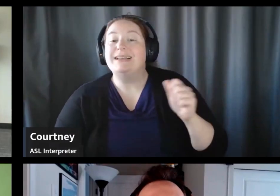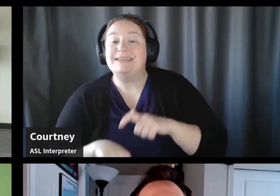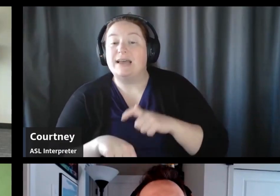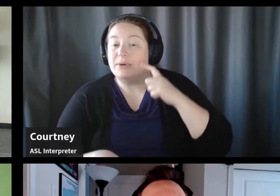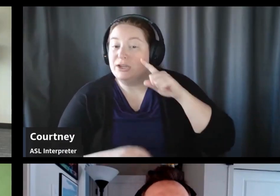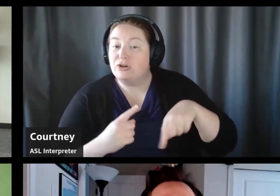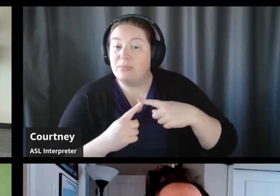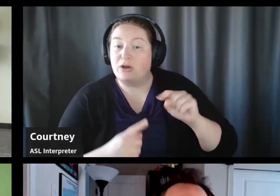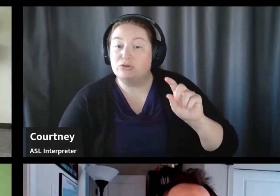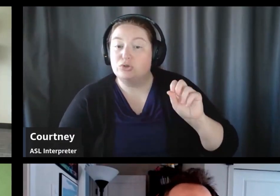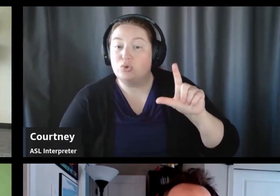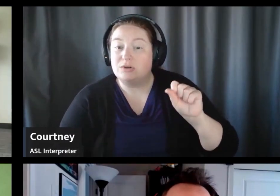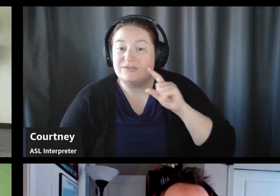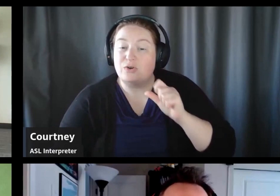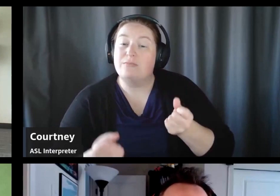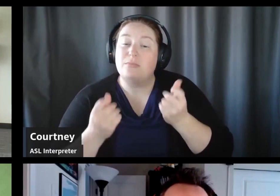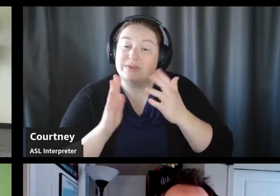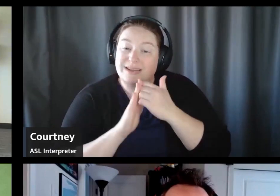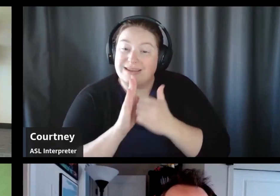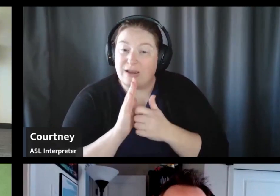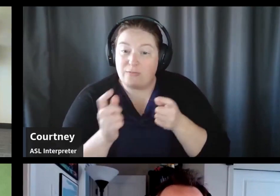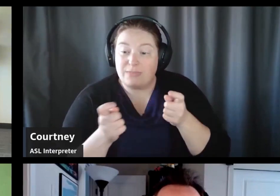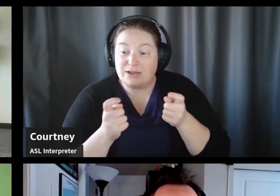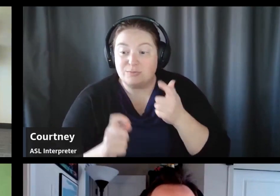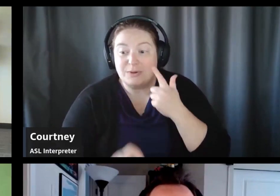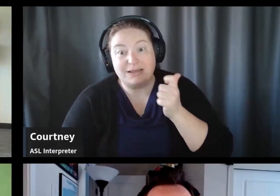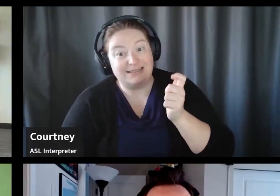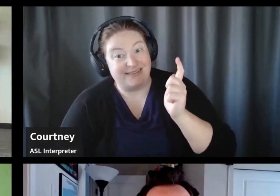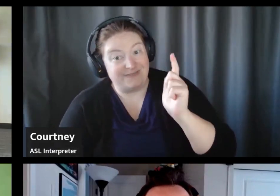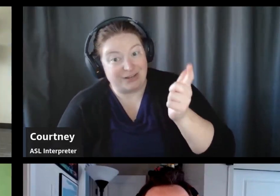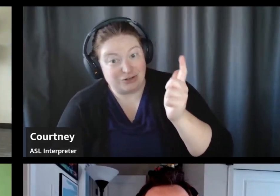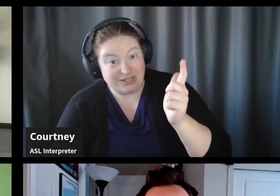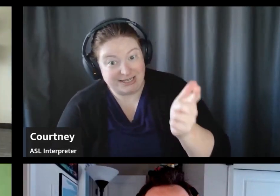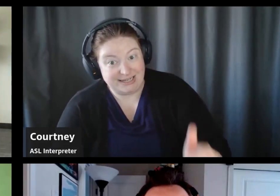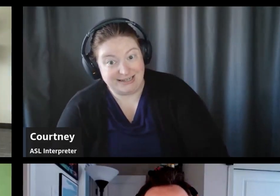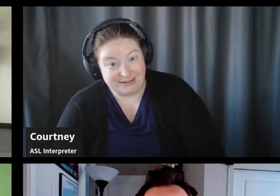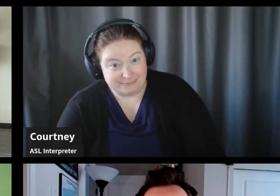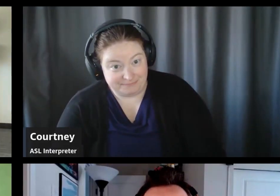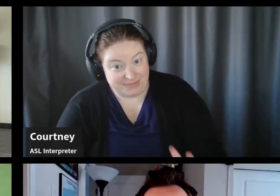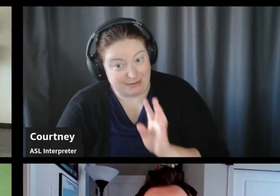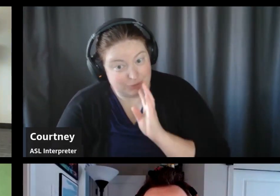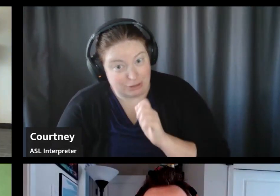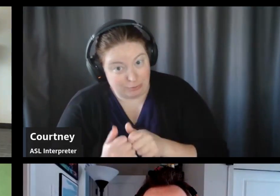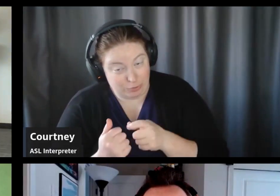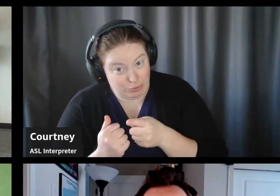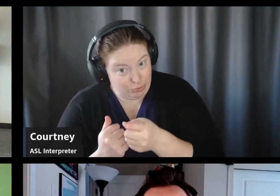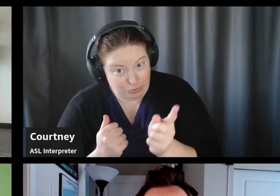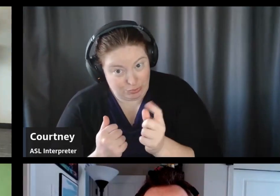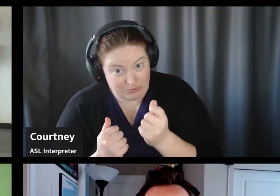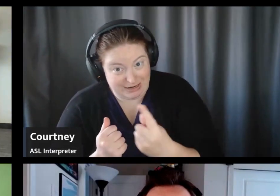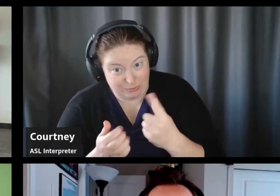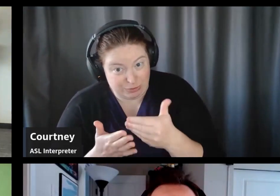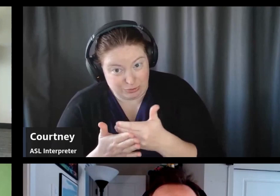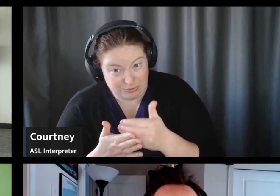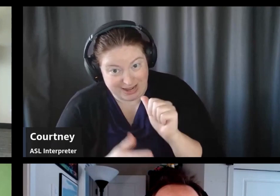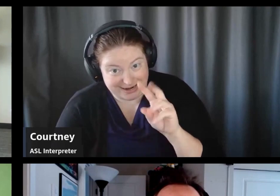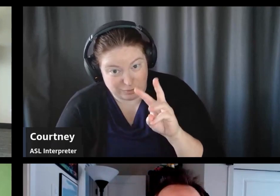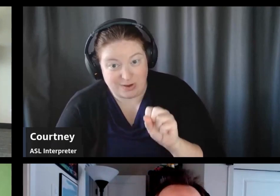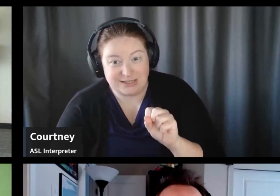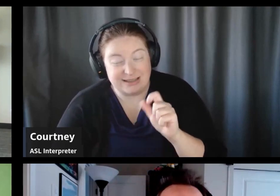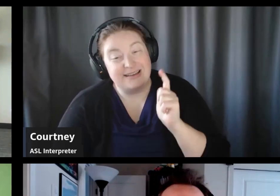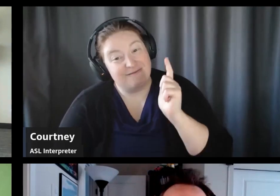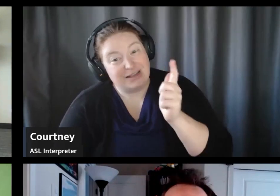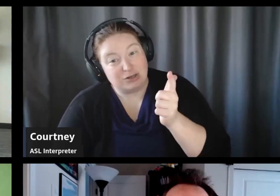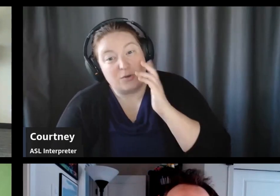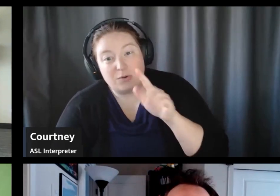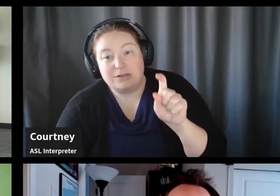helps with multi-account management, because eventually, I'm talking to you, anybody who's new to AWS, eventually you will have to have more